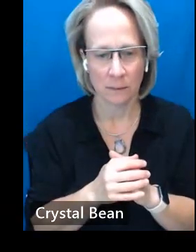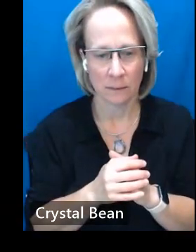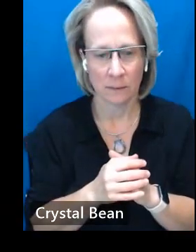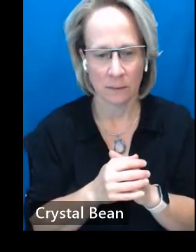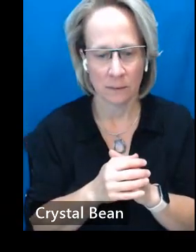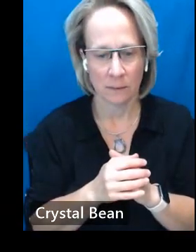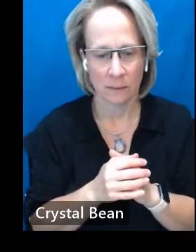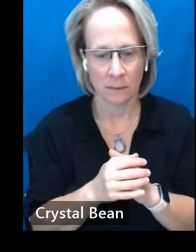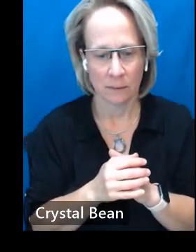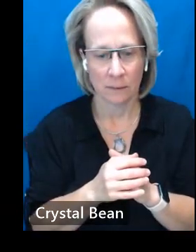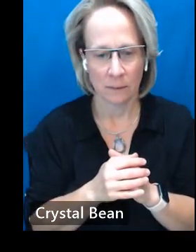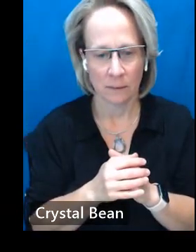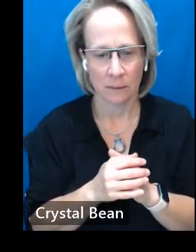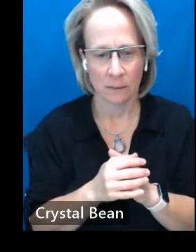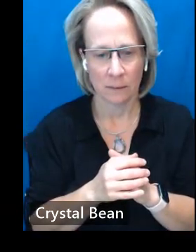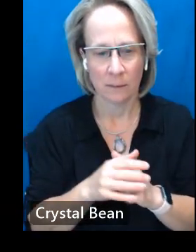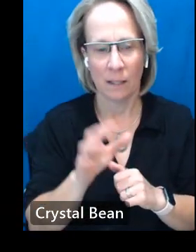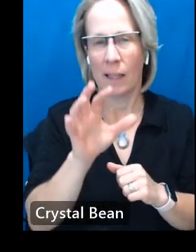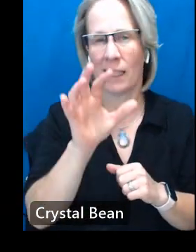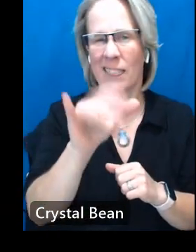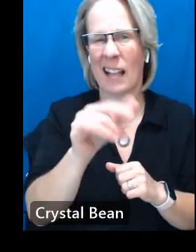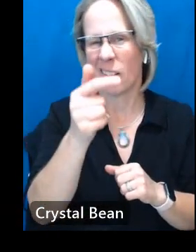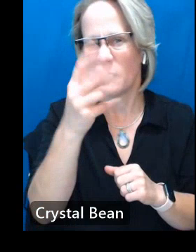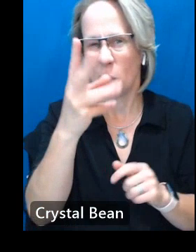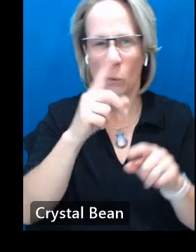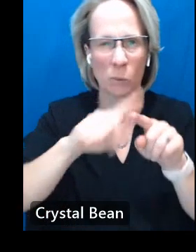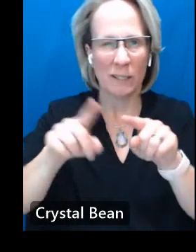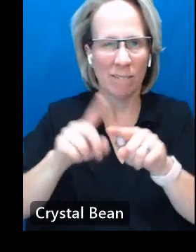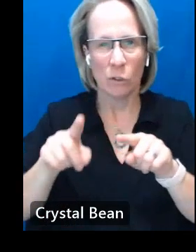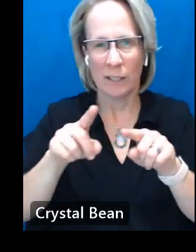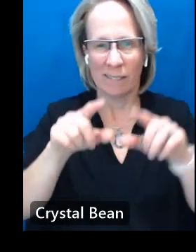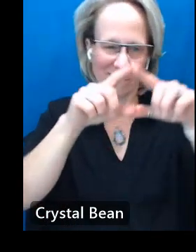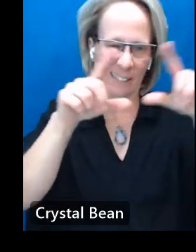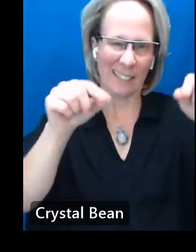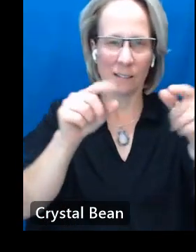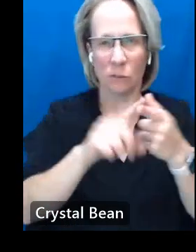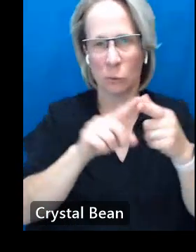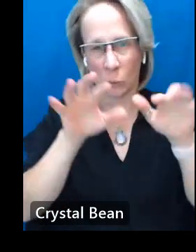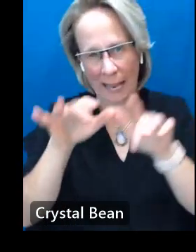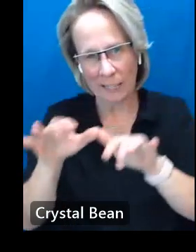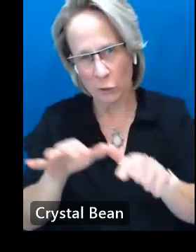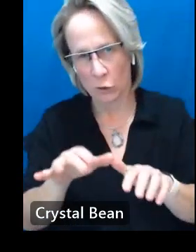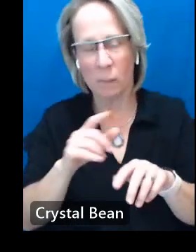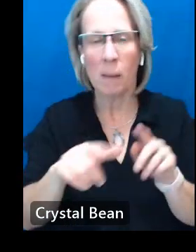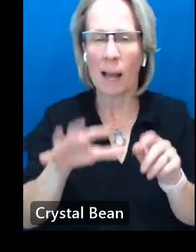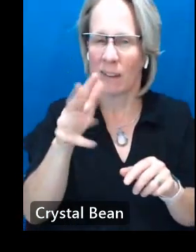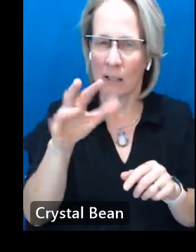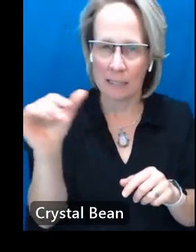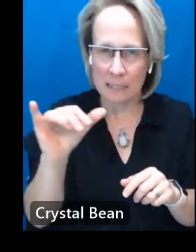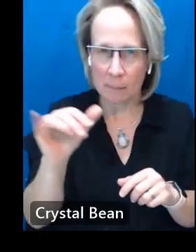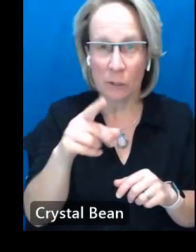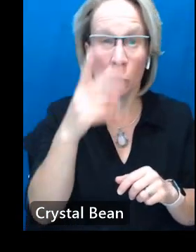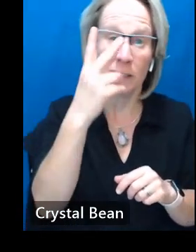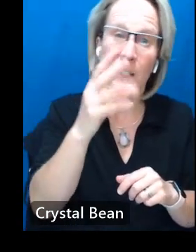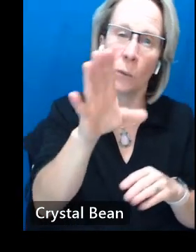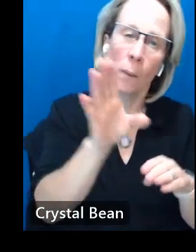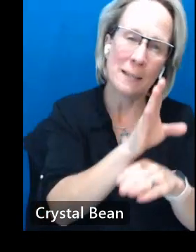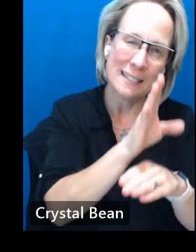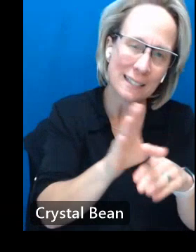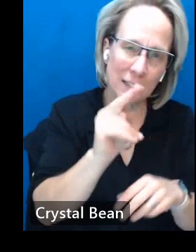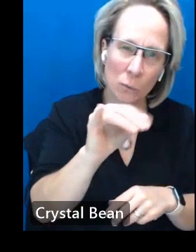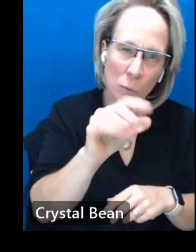different fields to enter, but they're pretty similar. So you see your business unit, whatever fund